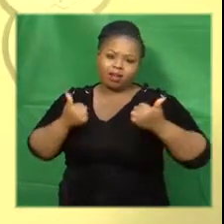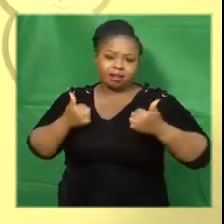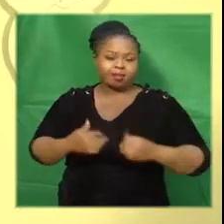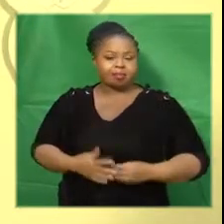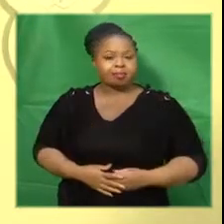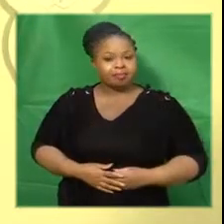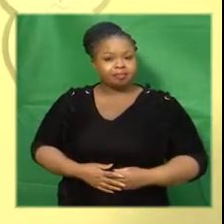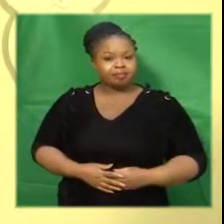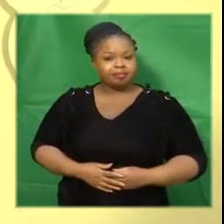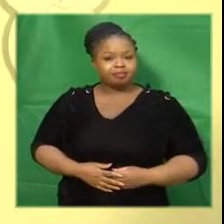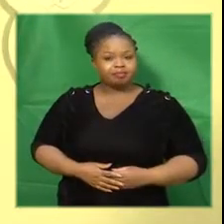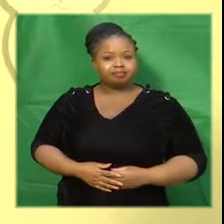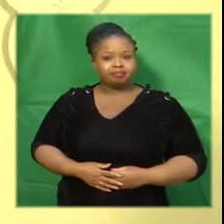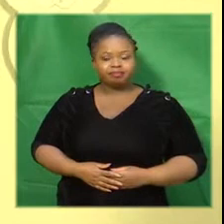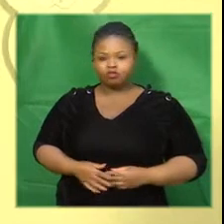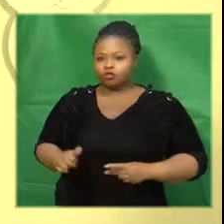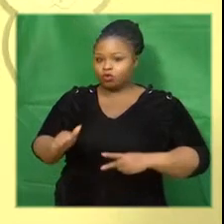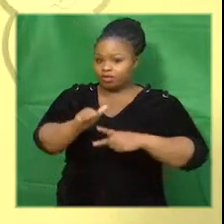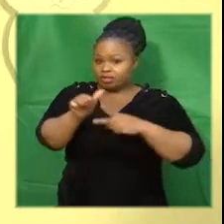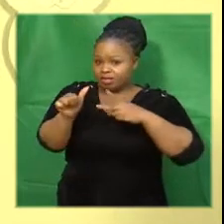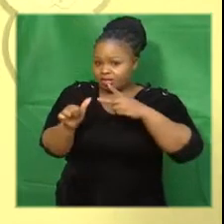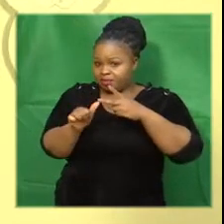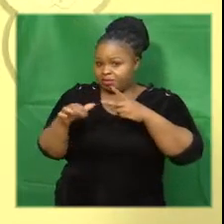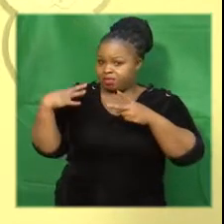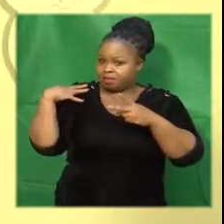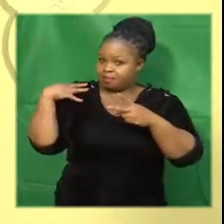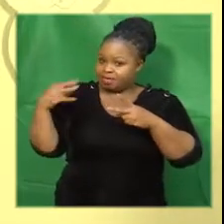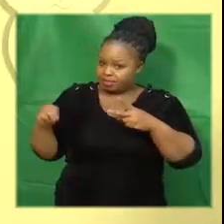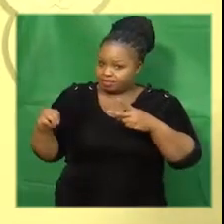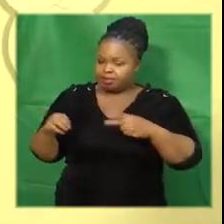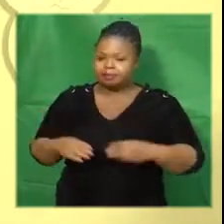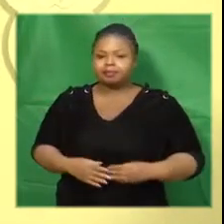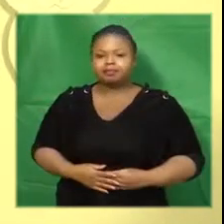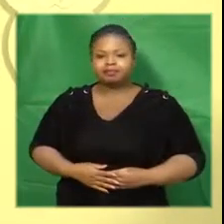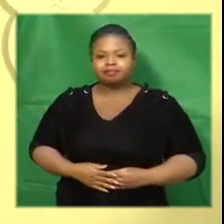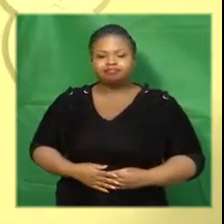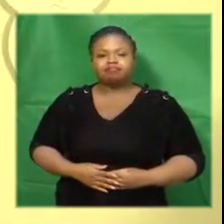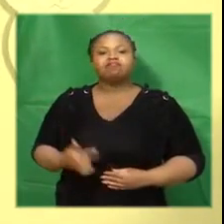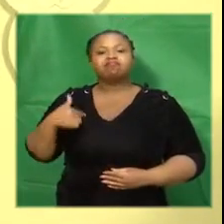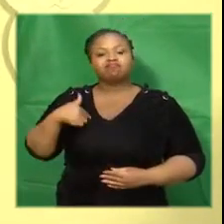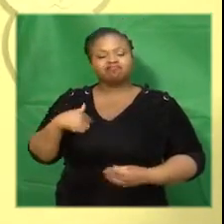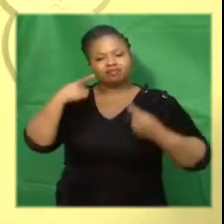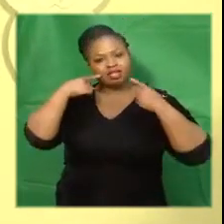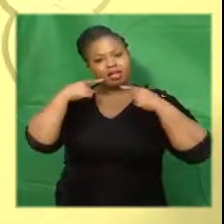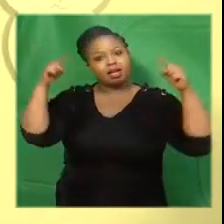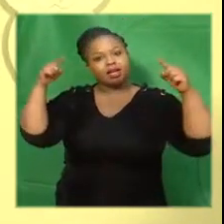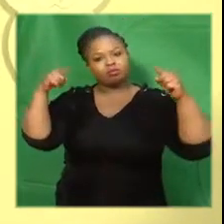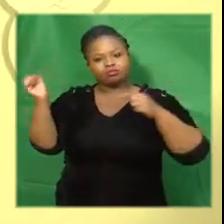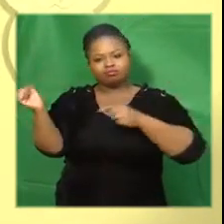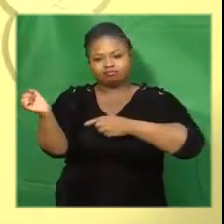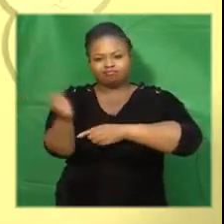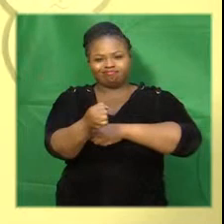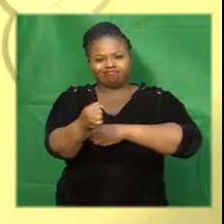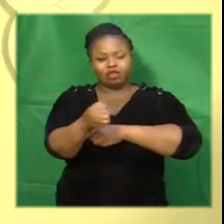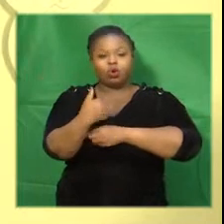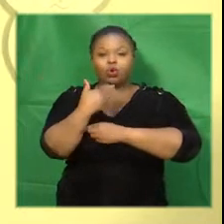With respect to deputy ministers, I'm making the following